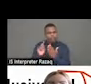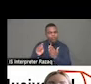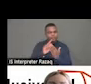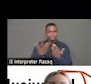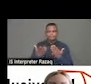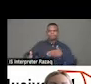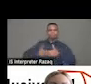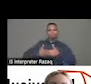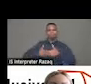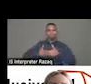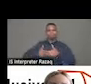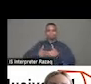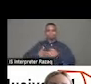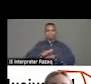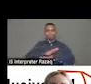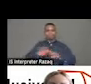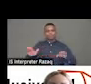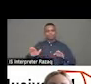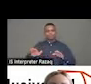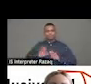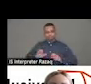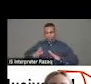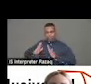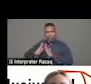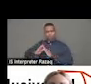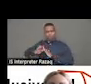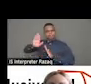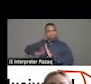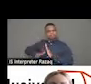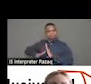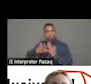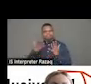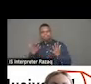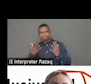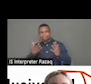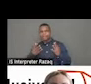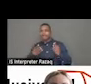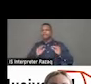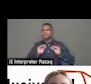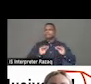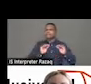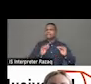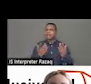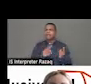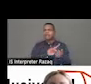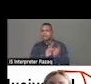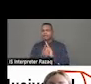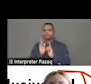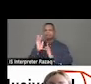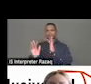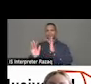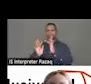A great deal of the time, children were not allowed to leave their houses since they were seen as the